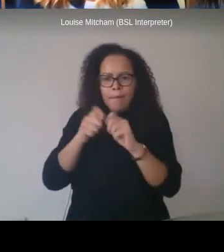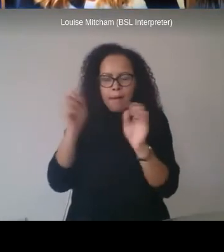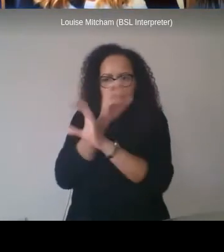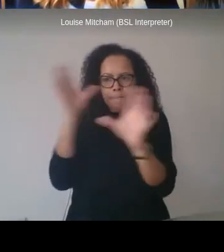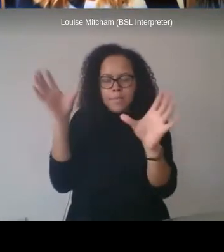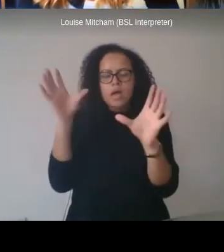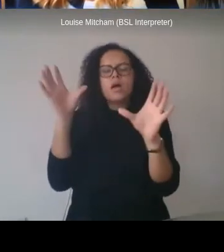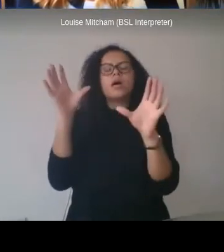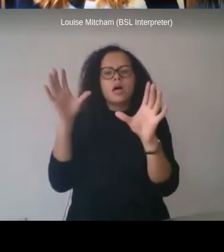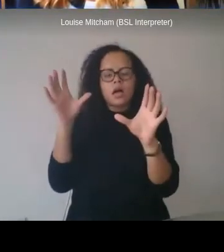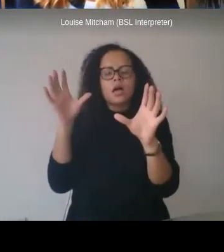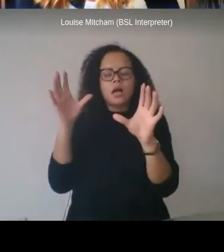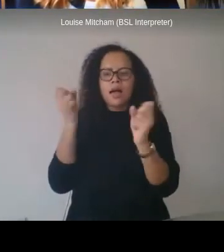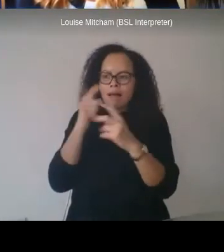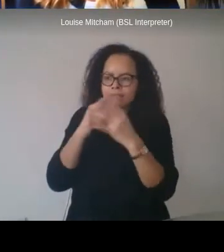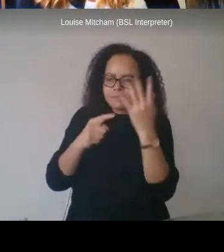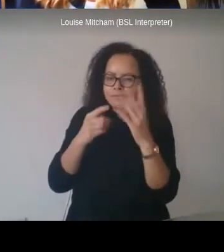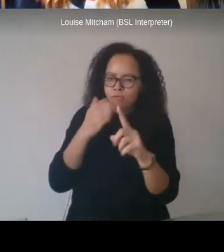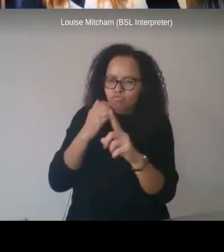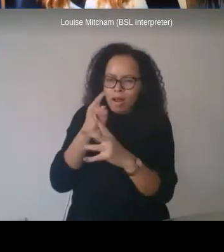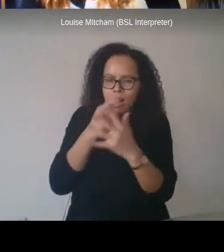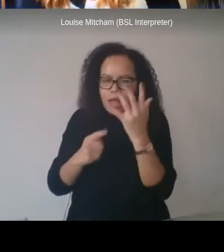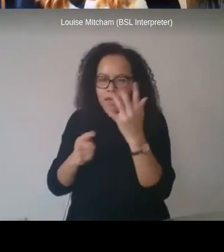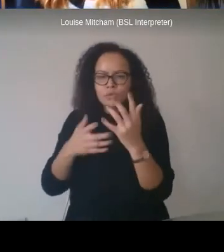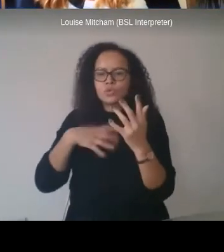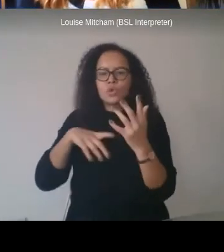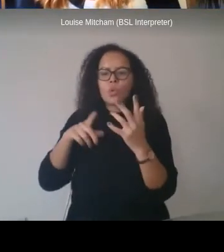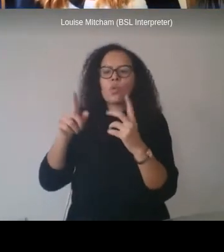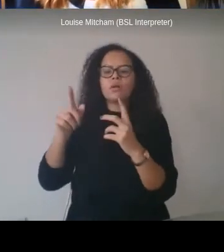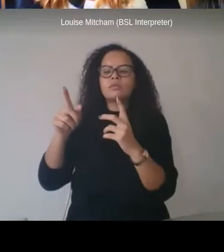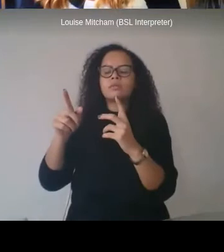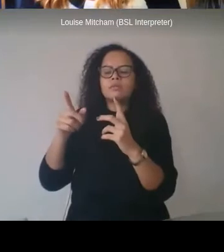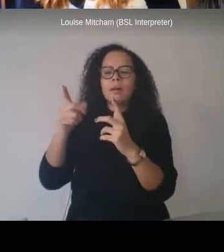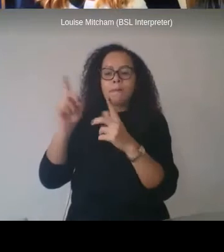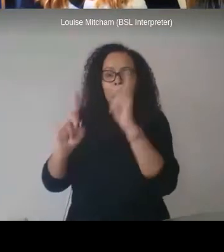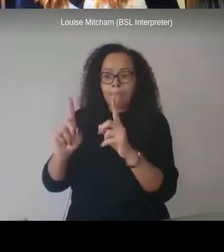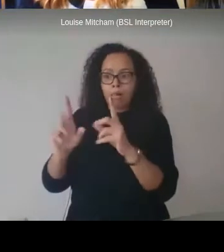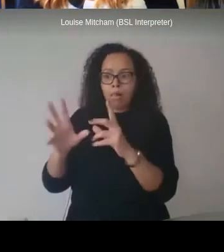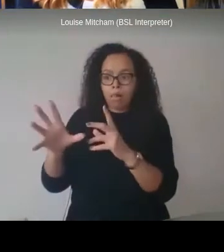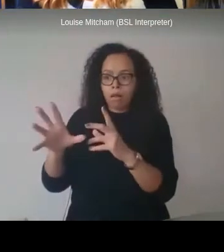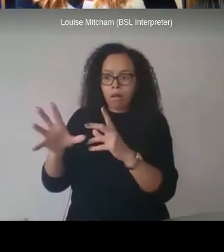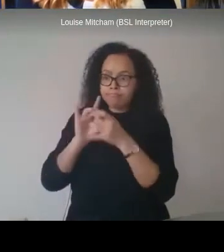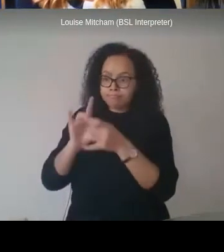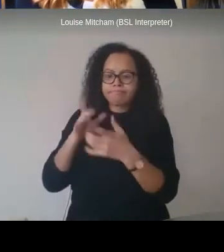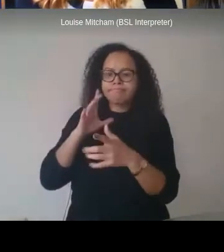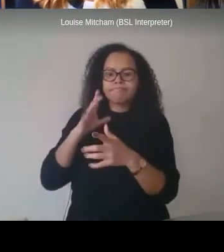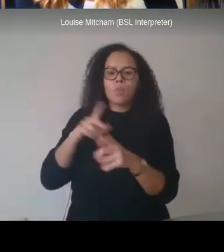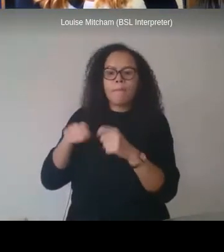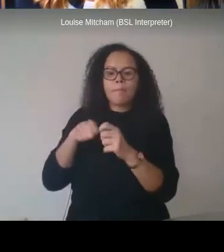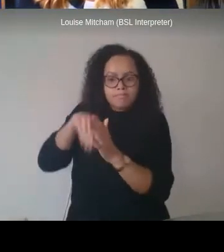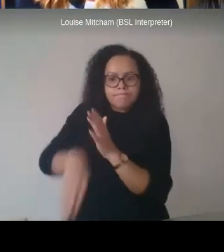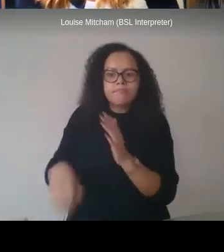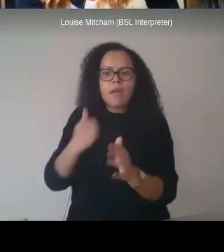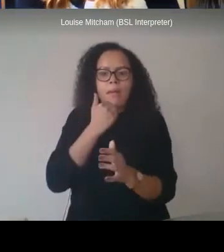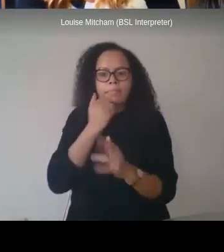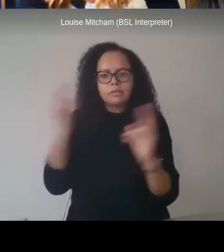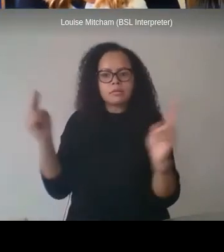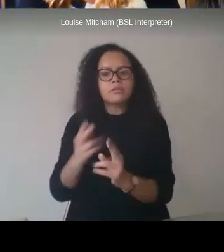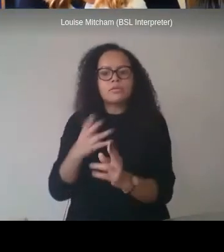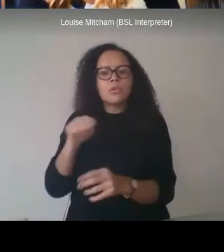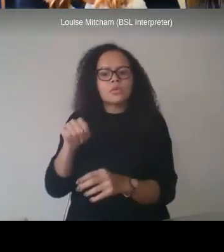are the safety nets that can be created so they don't drop off the participation barrier. With that in mind, there was